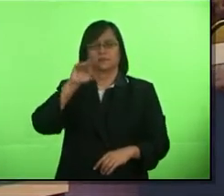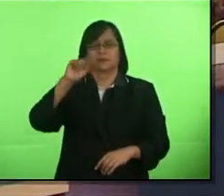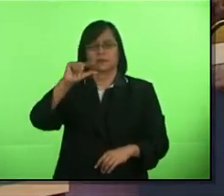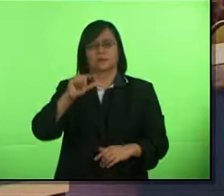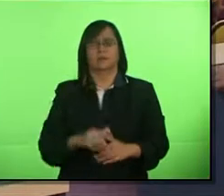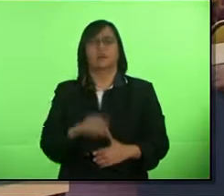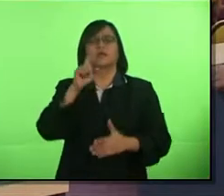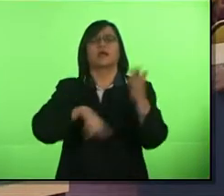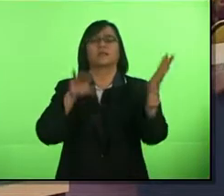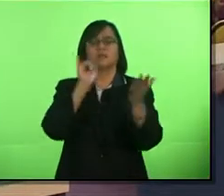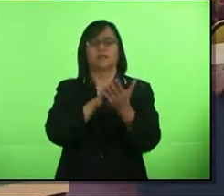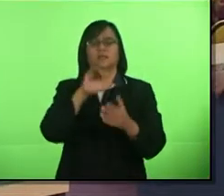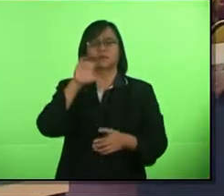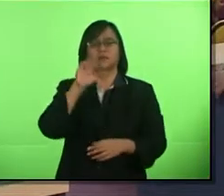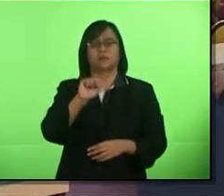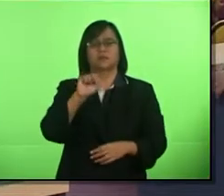Apa tu skimming?